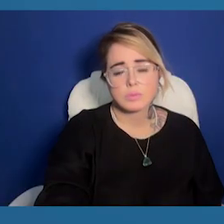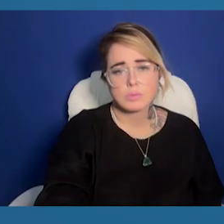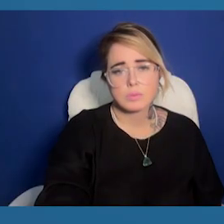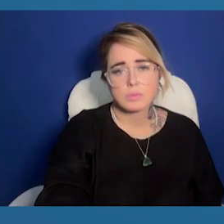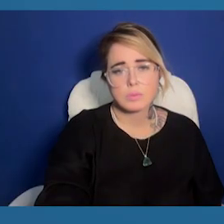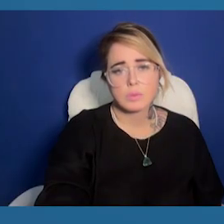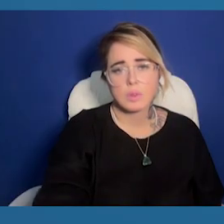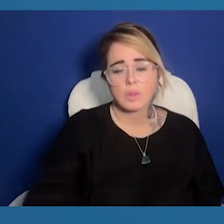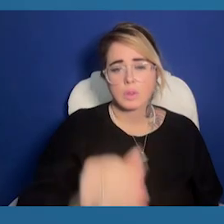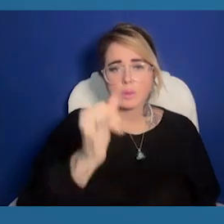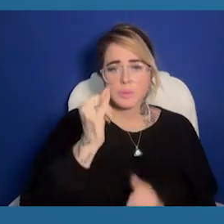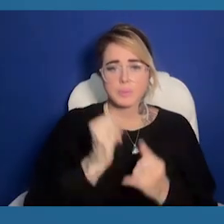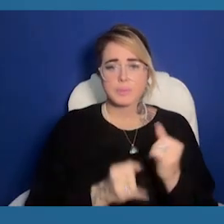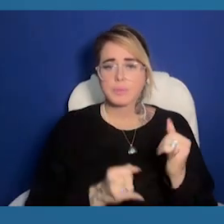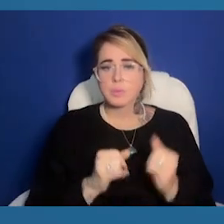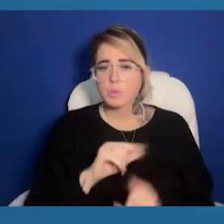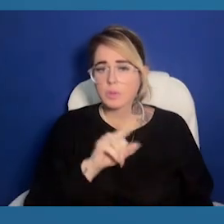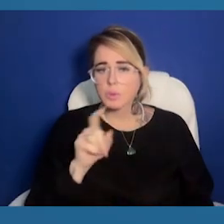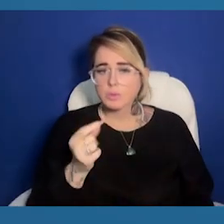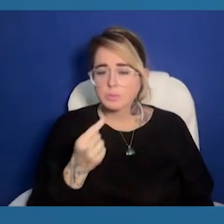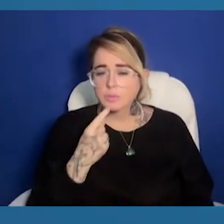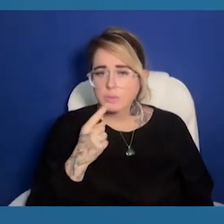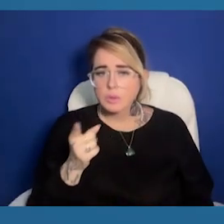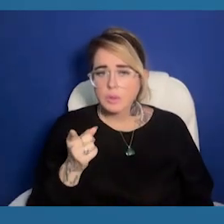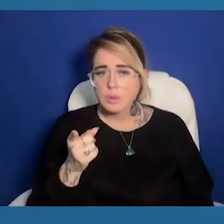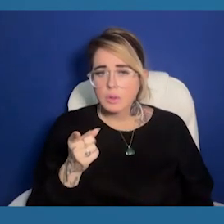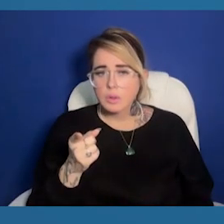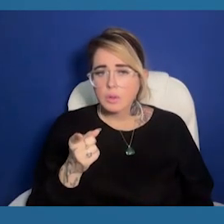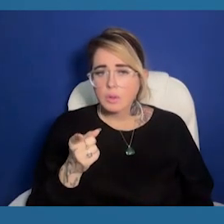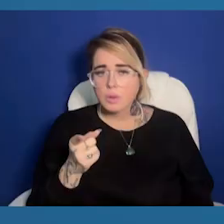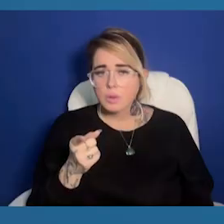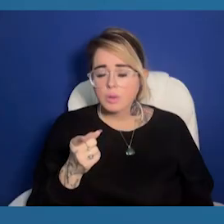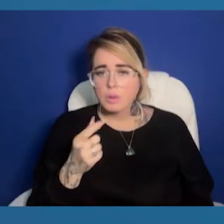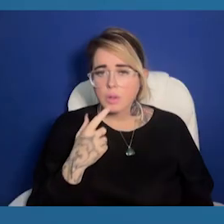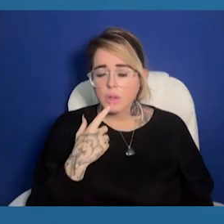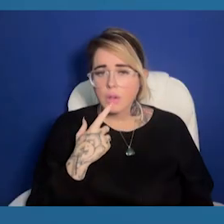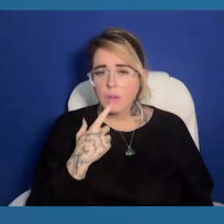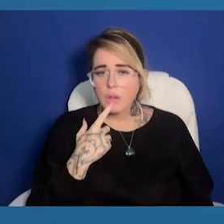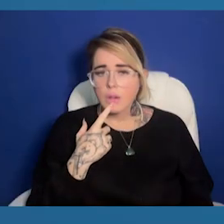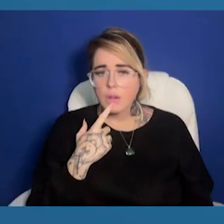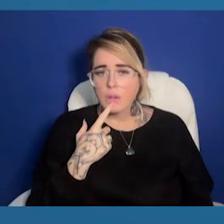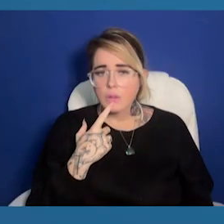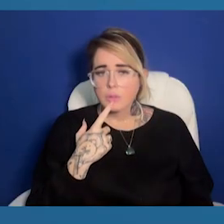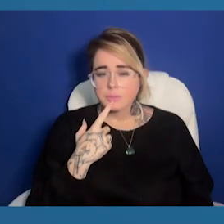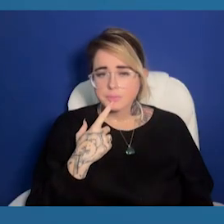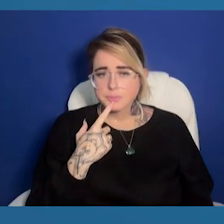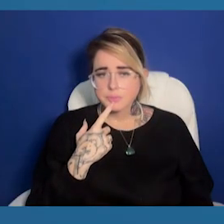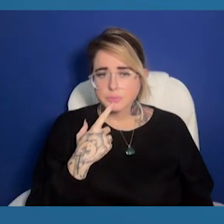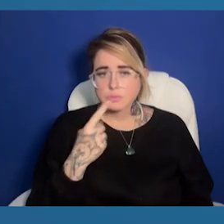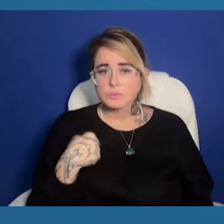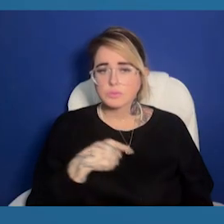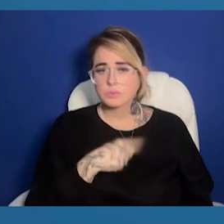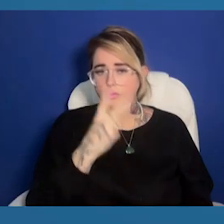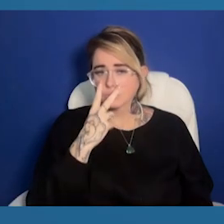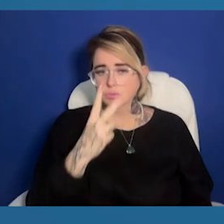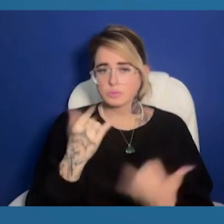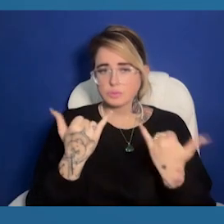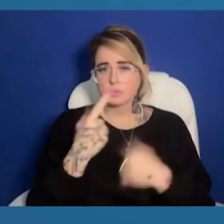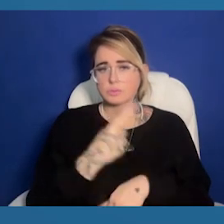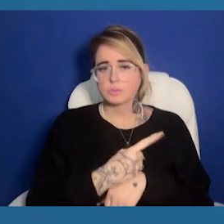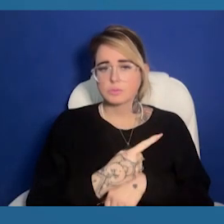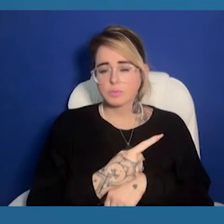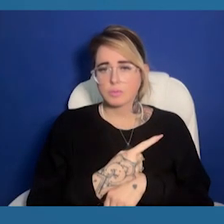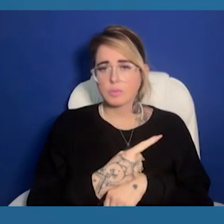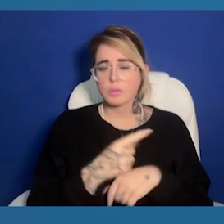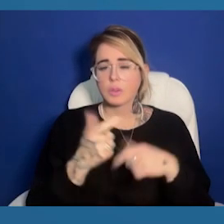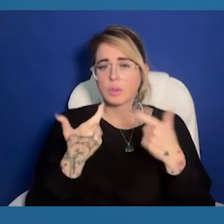Last one. Where did the question come from? Anisi, all right. We saw earlier today a